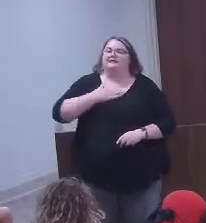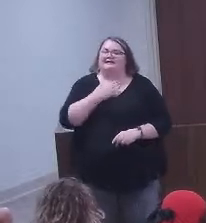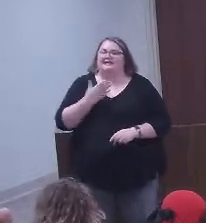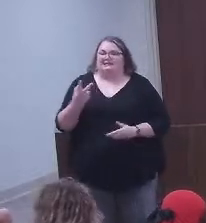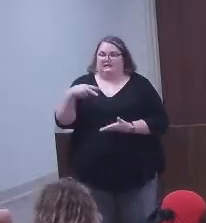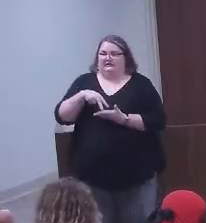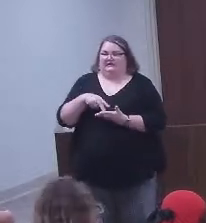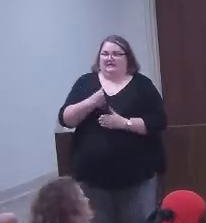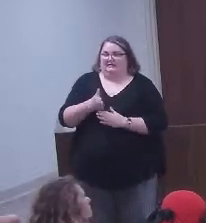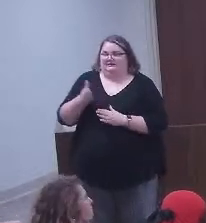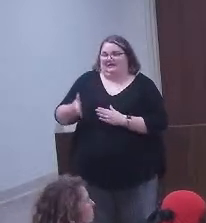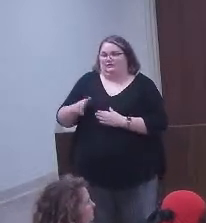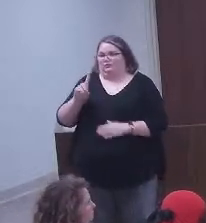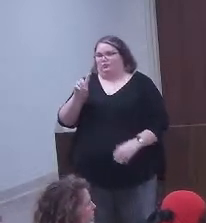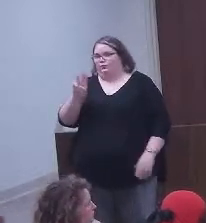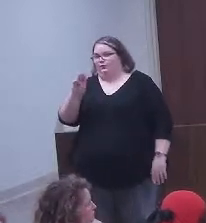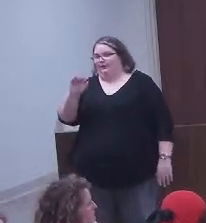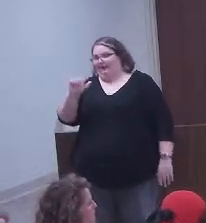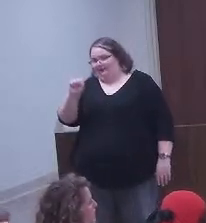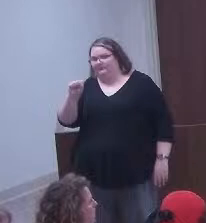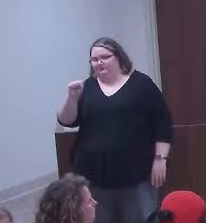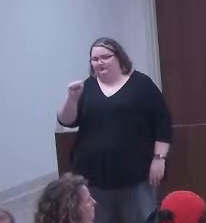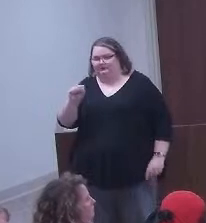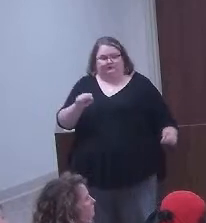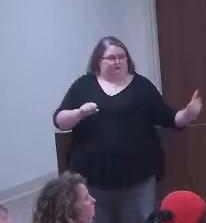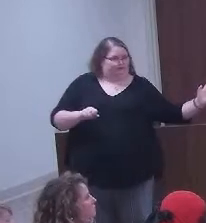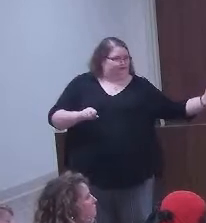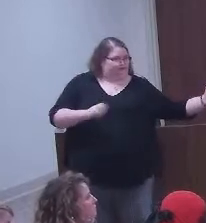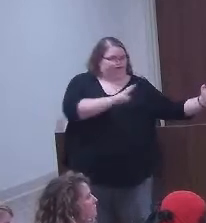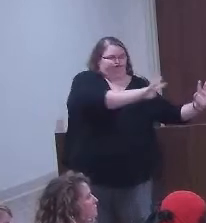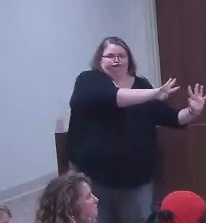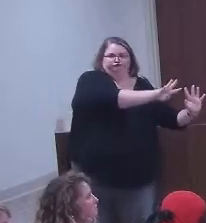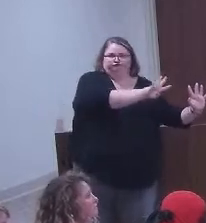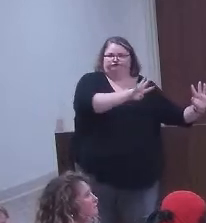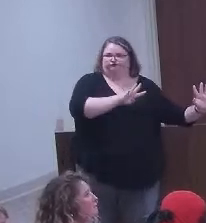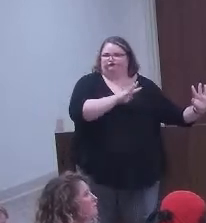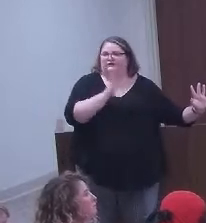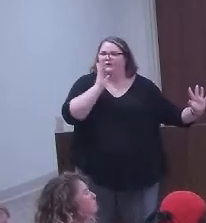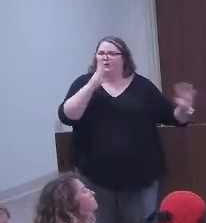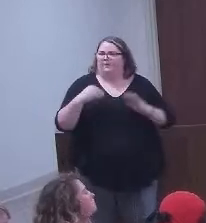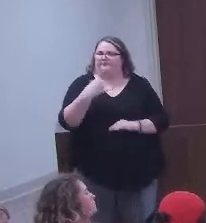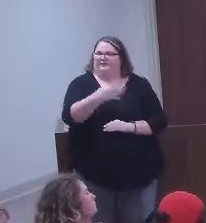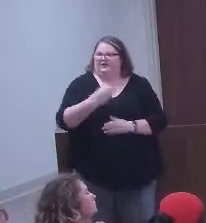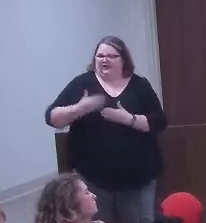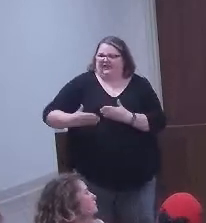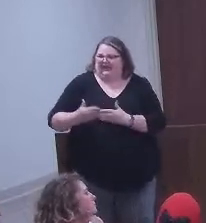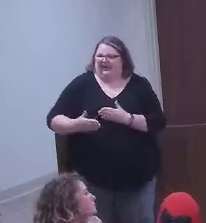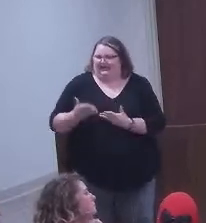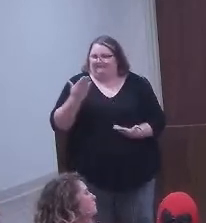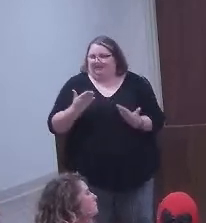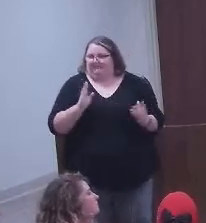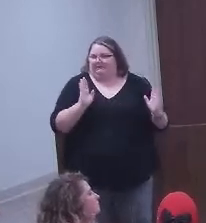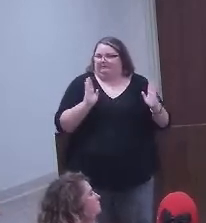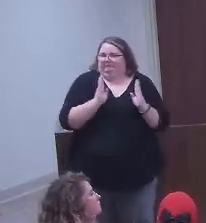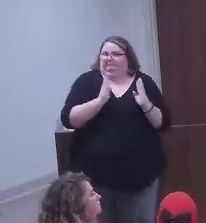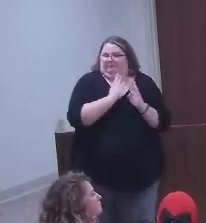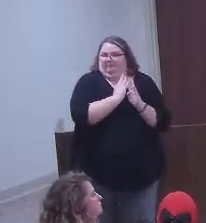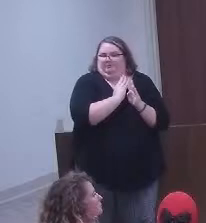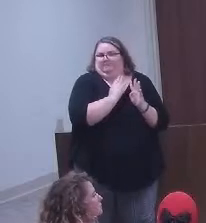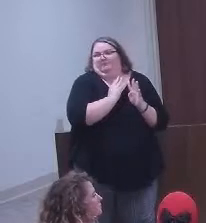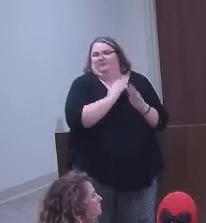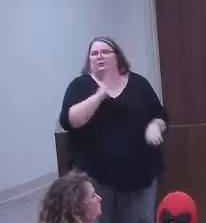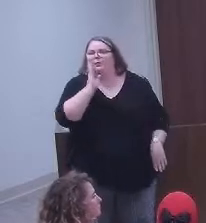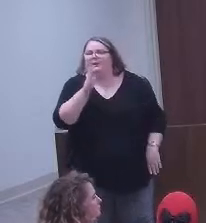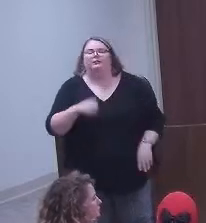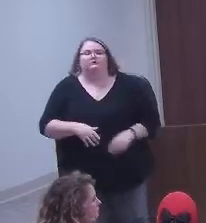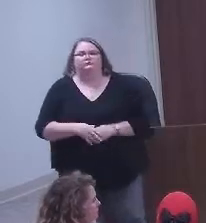to Commissioner Dumas, and you'll be standing there, and we'll get a picture of everyone at the end. So it might be a little tight, but